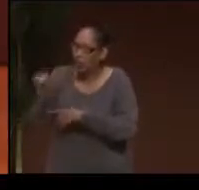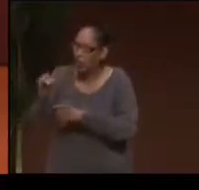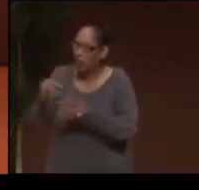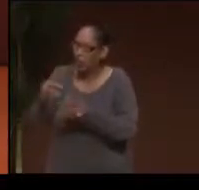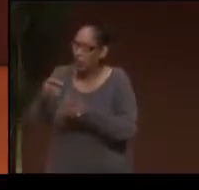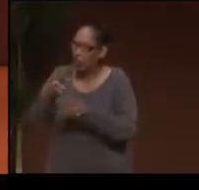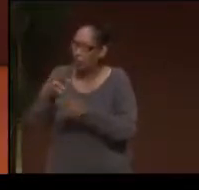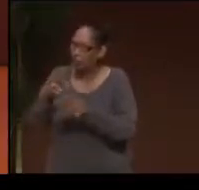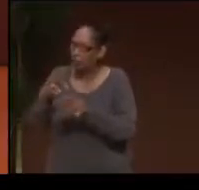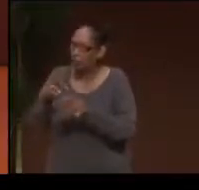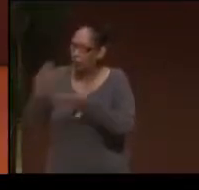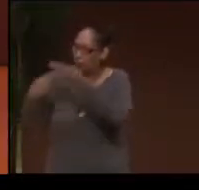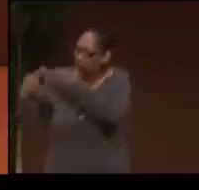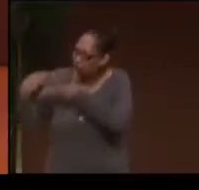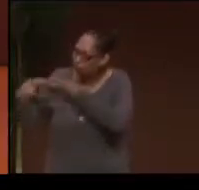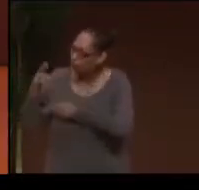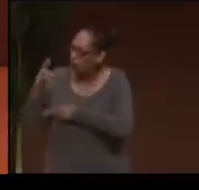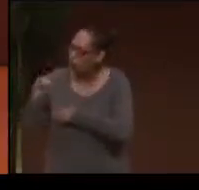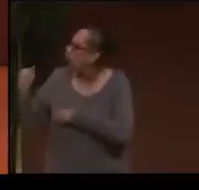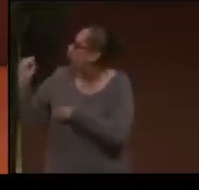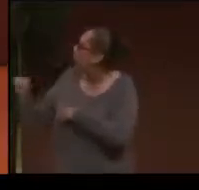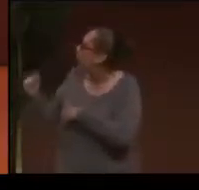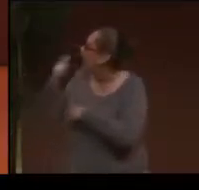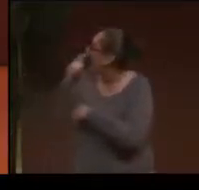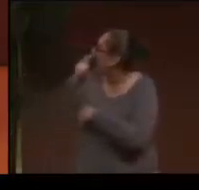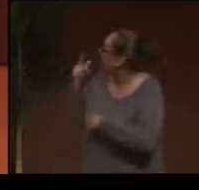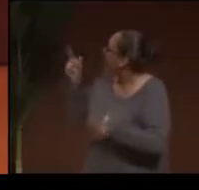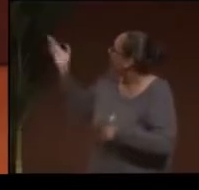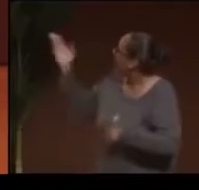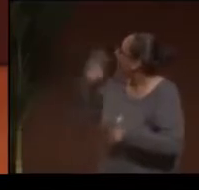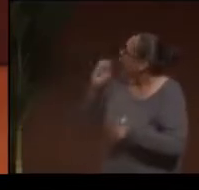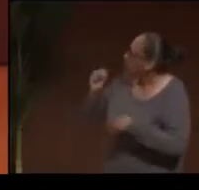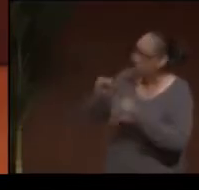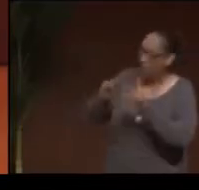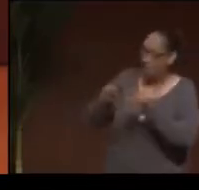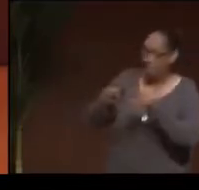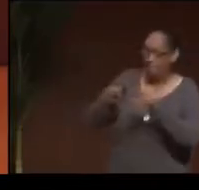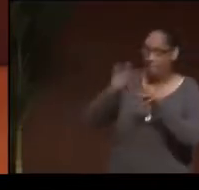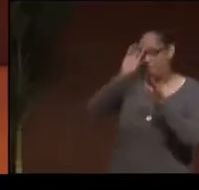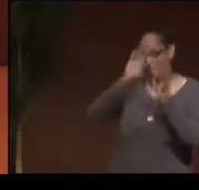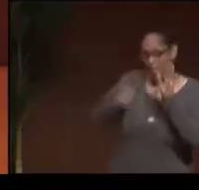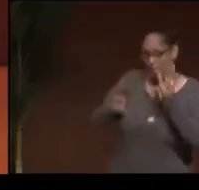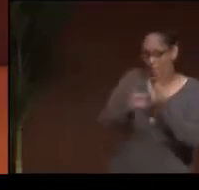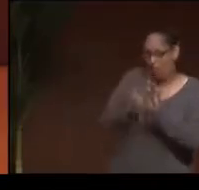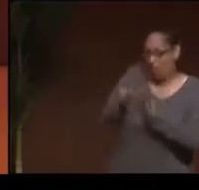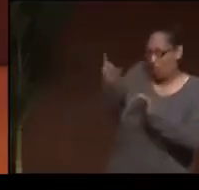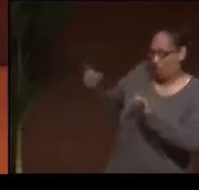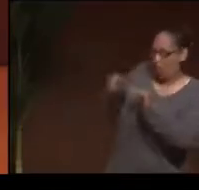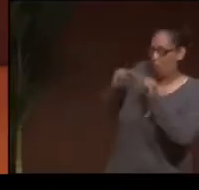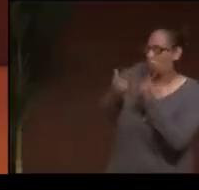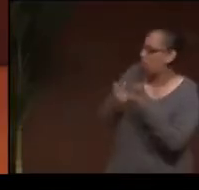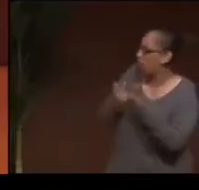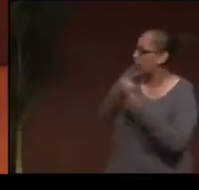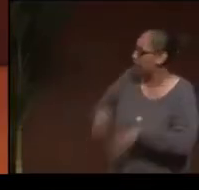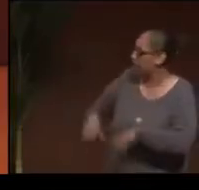I'm just going to skip through this real quickly over here. And this was a picture of that group that